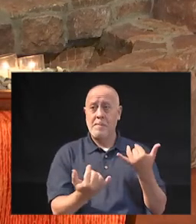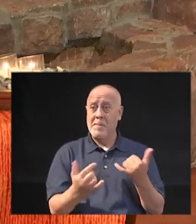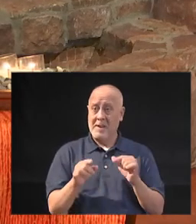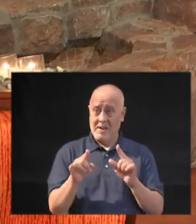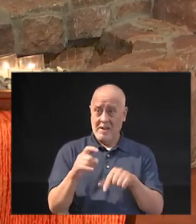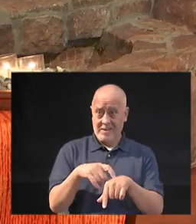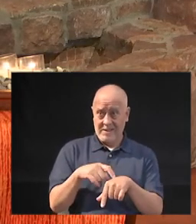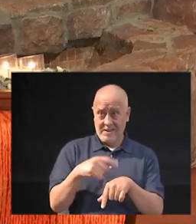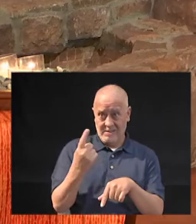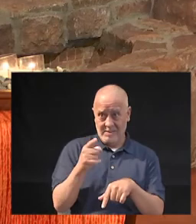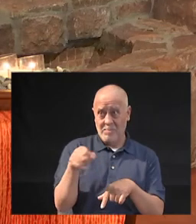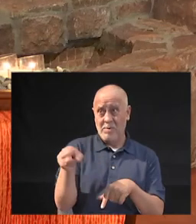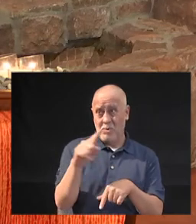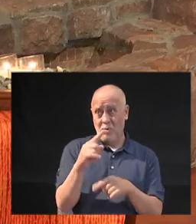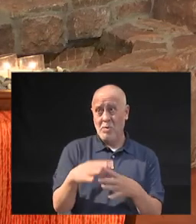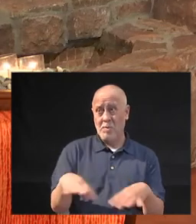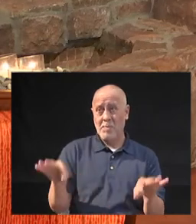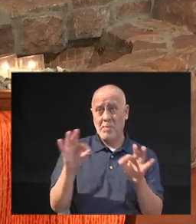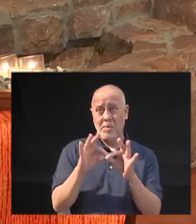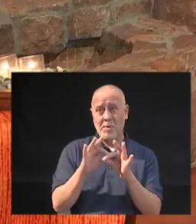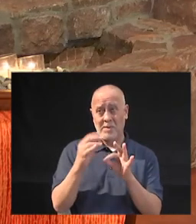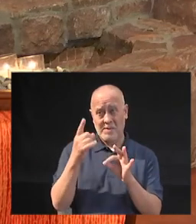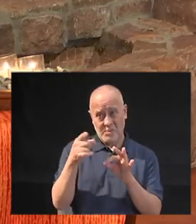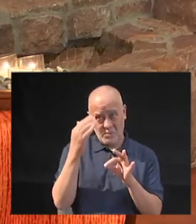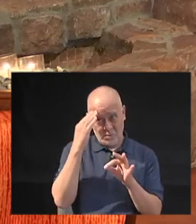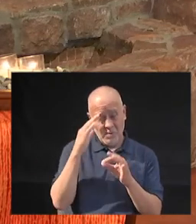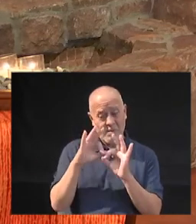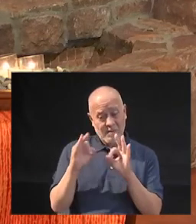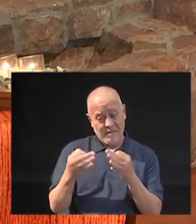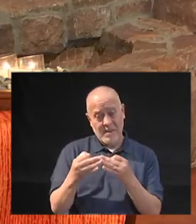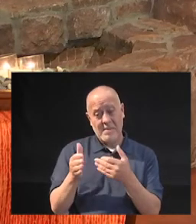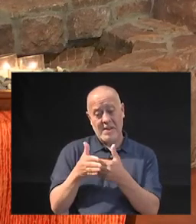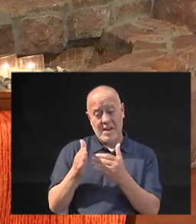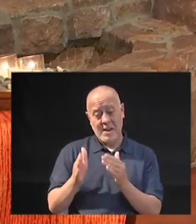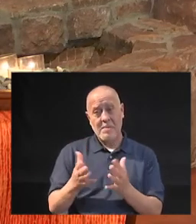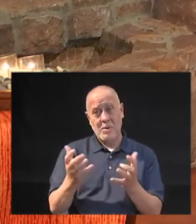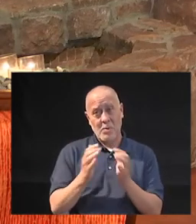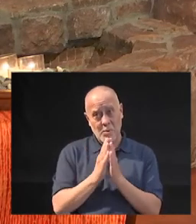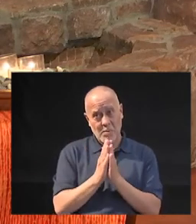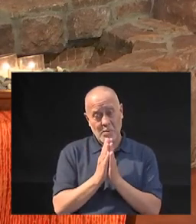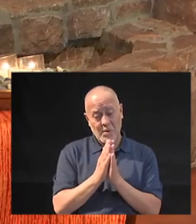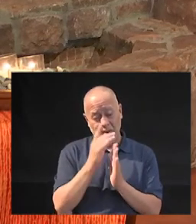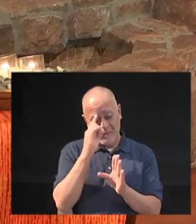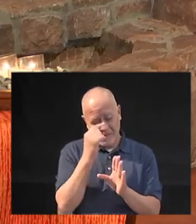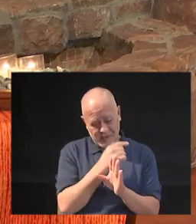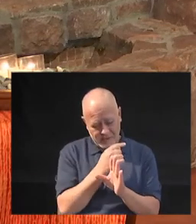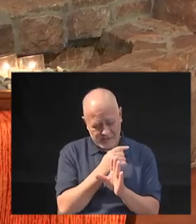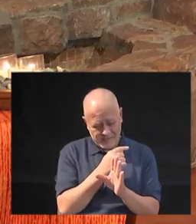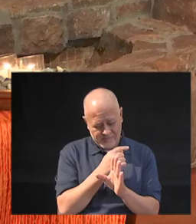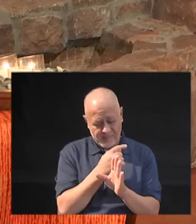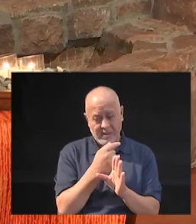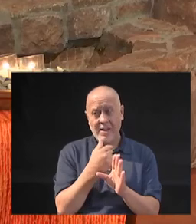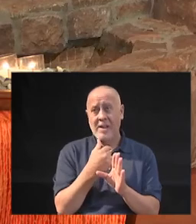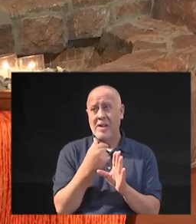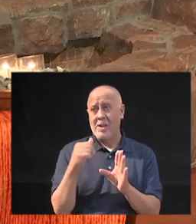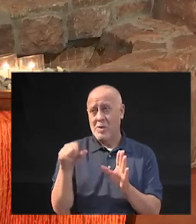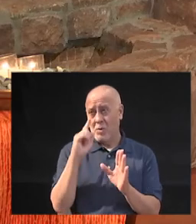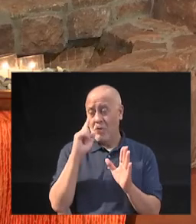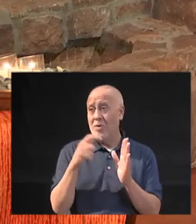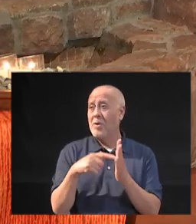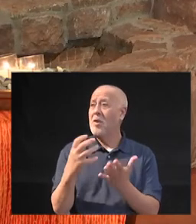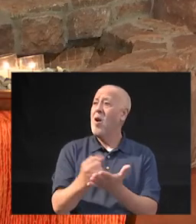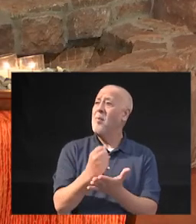there's someone that's important to you, a family member, a neighbor that you would want to intercede or pray for. You'll see an opportunity